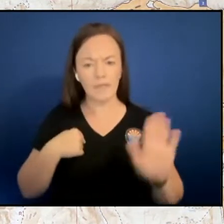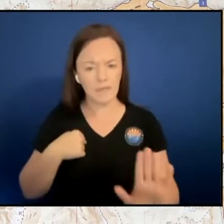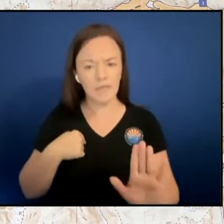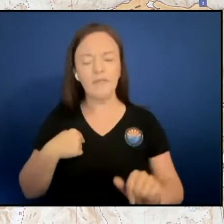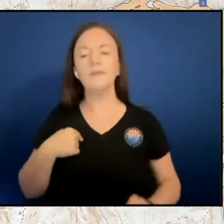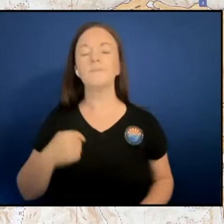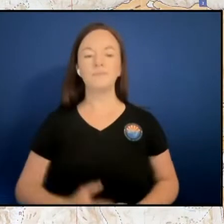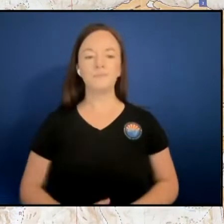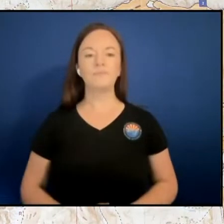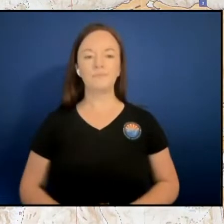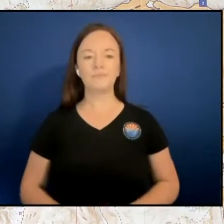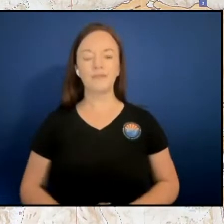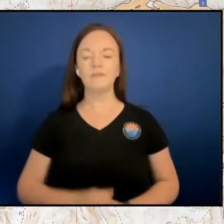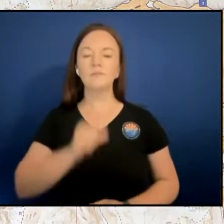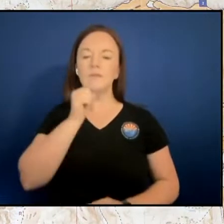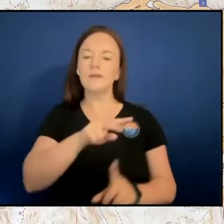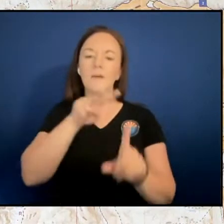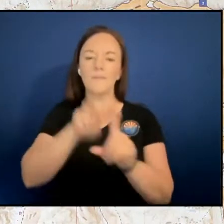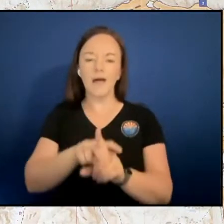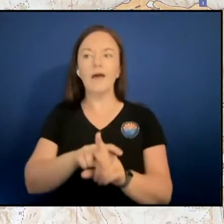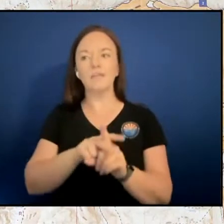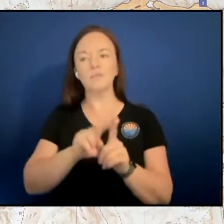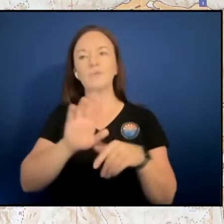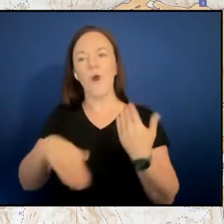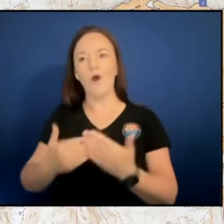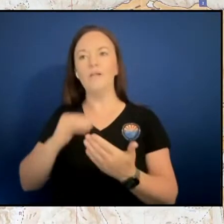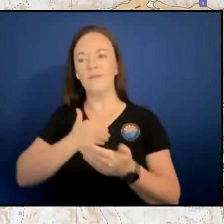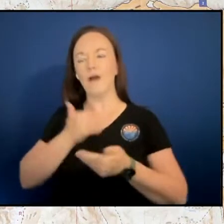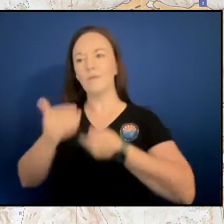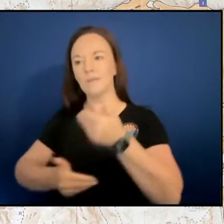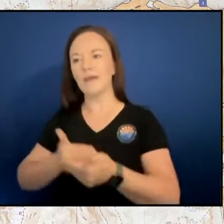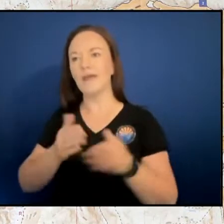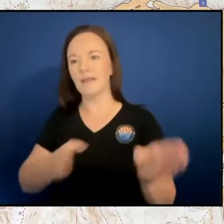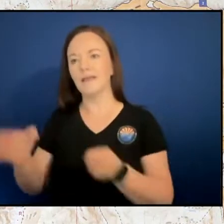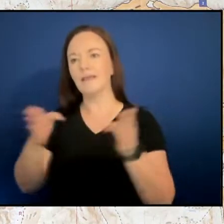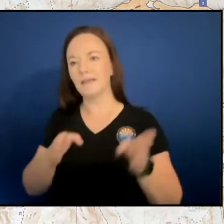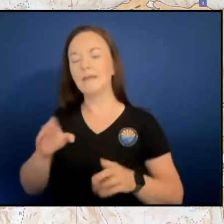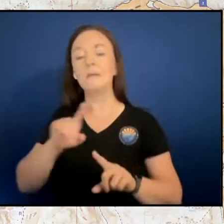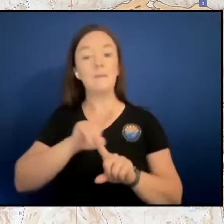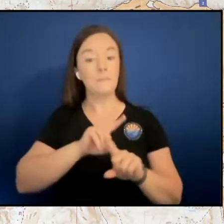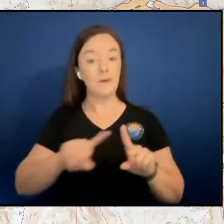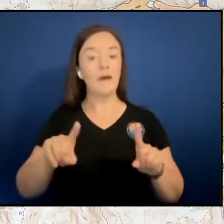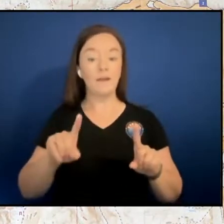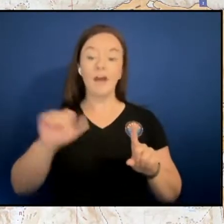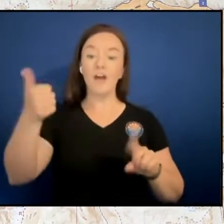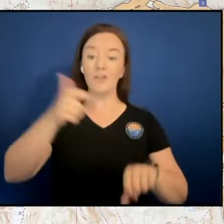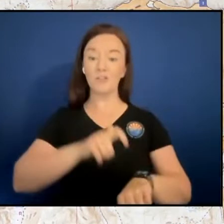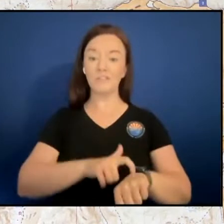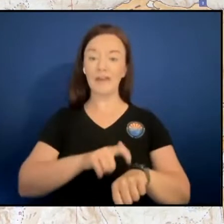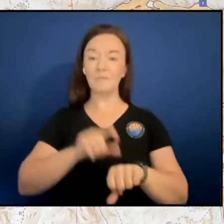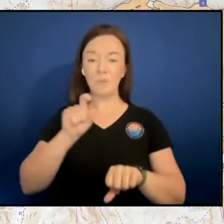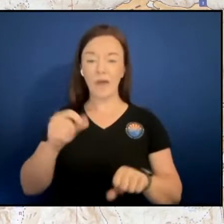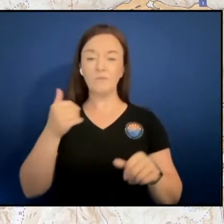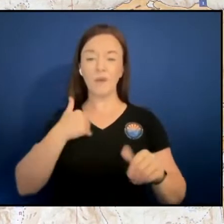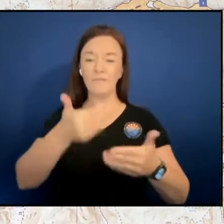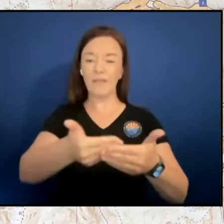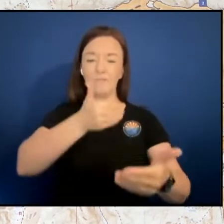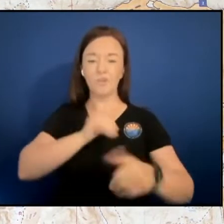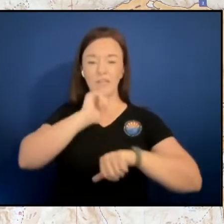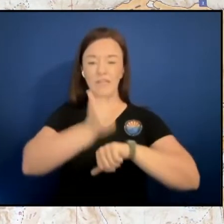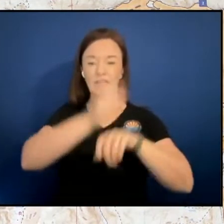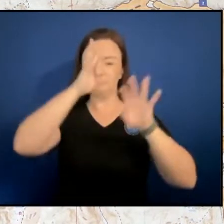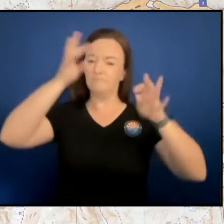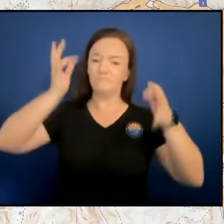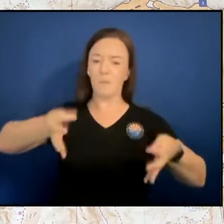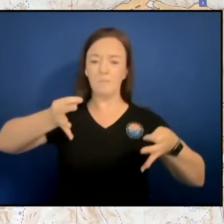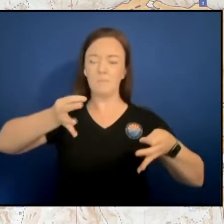applies in all conditions about the planning that we're going through to deal with the problem. There's other times when you just got to make some absolutes